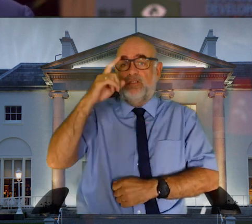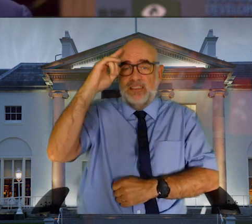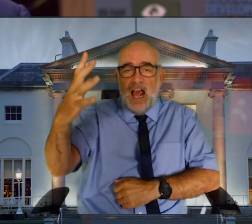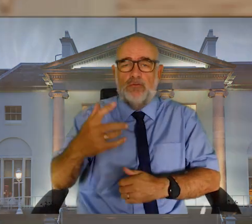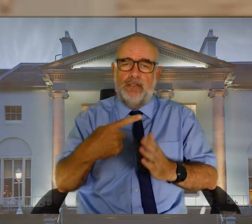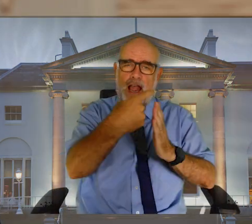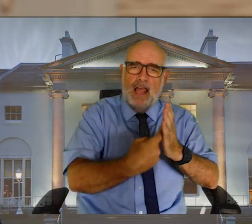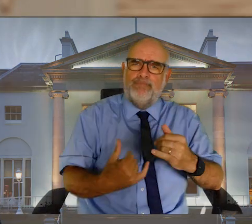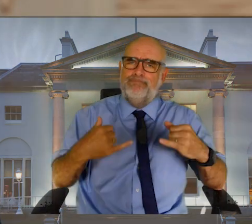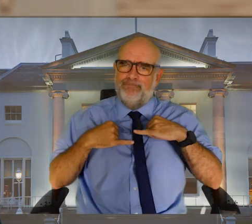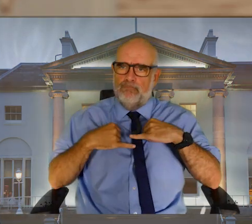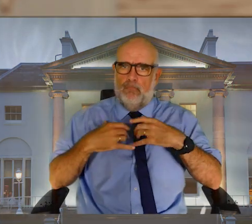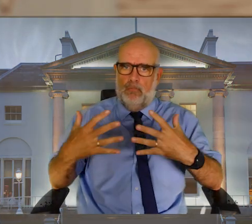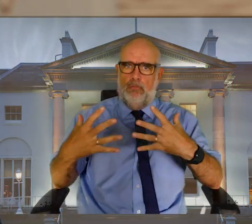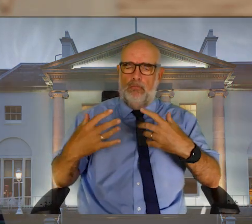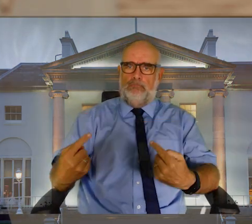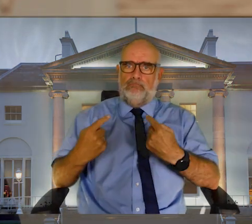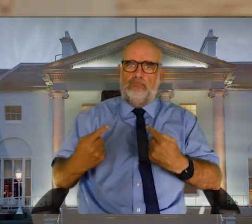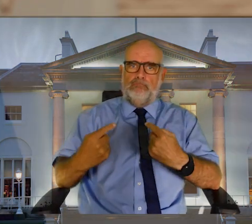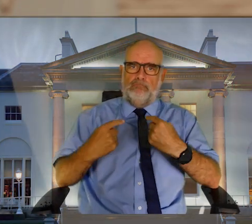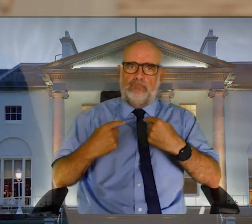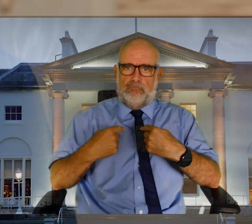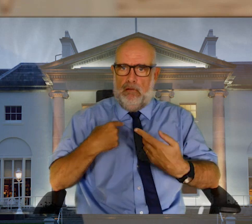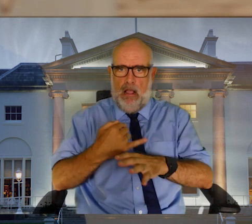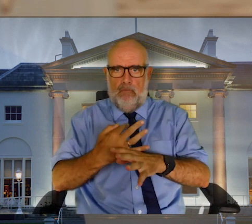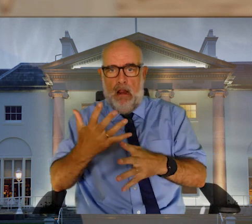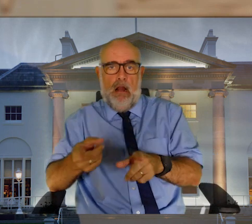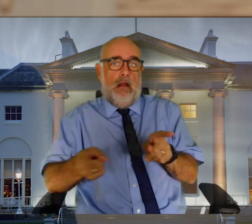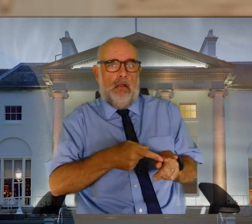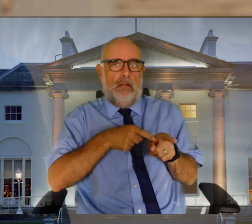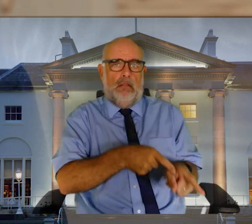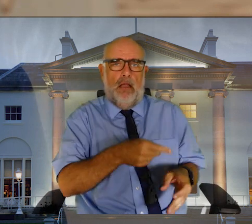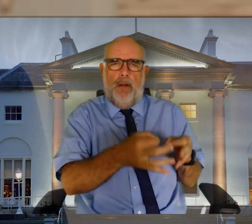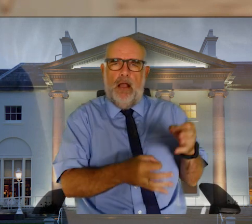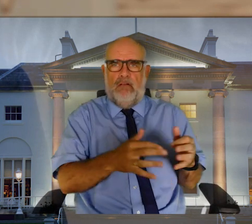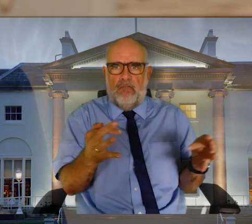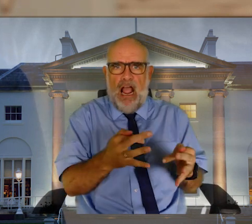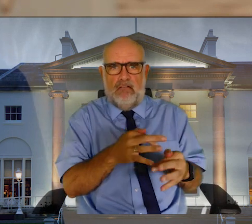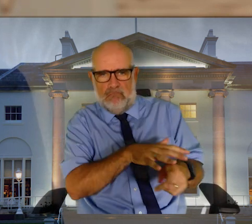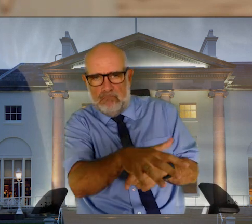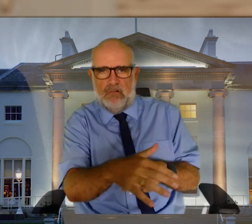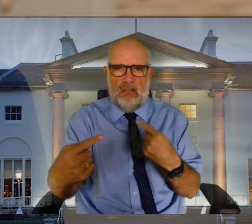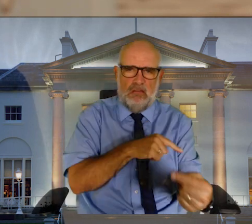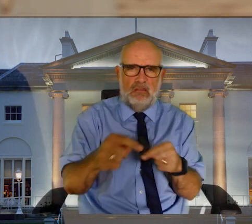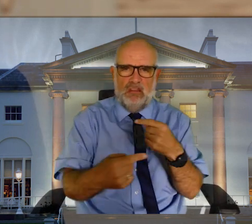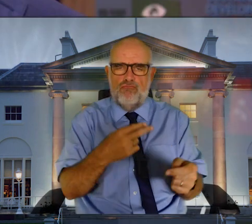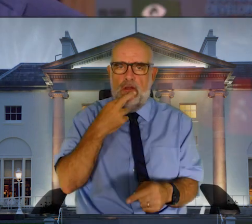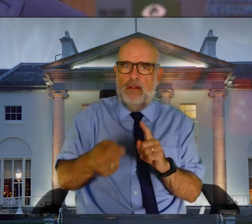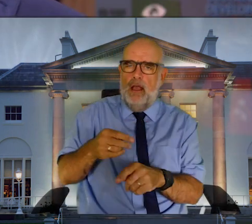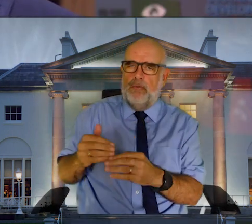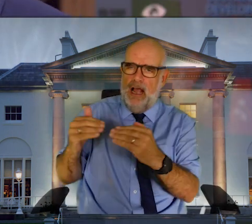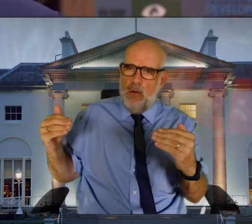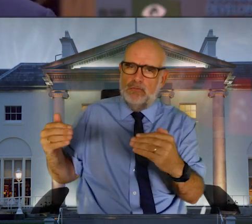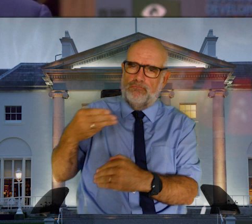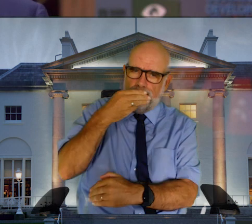possibility. We have come to lose not only the discourse of peace so invoked by the United Nations Charter,